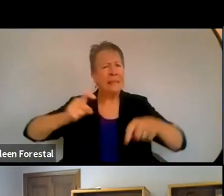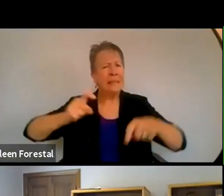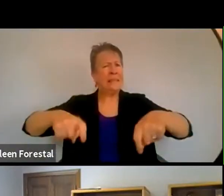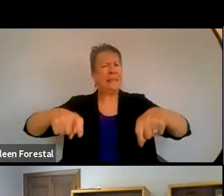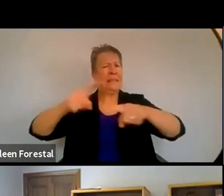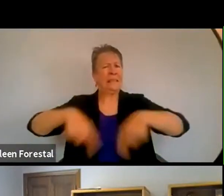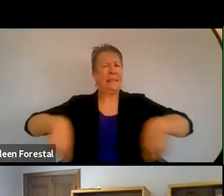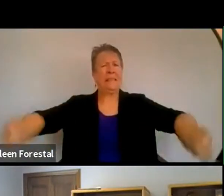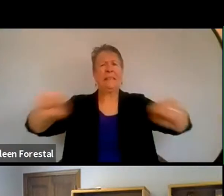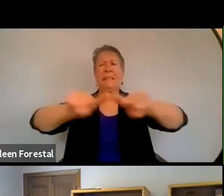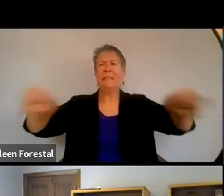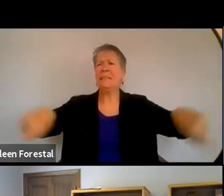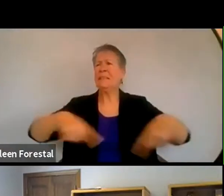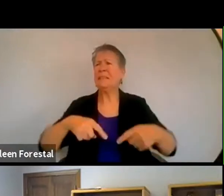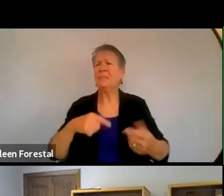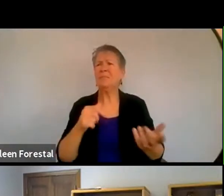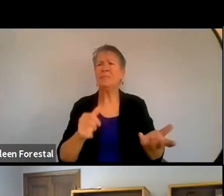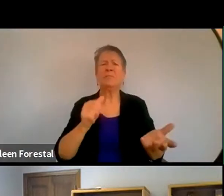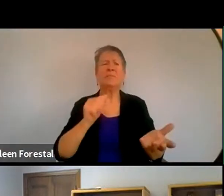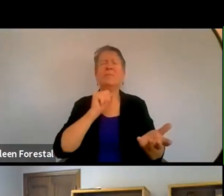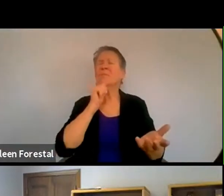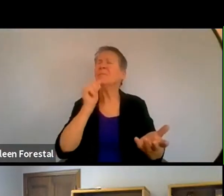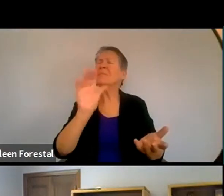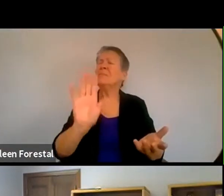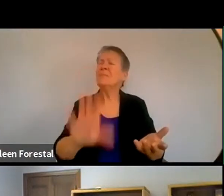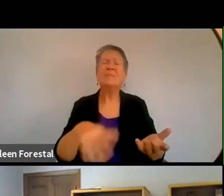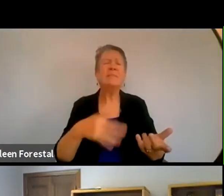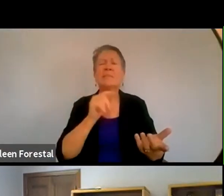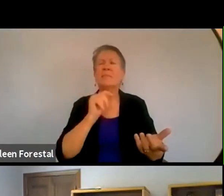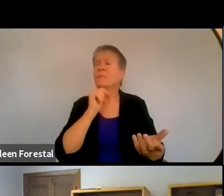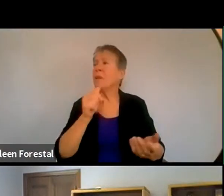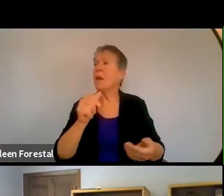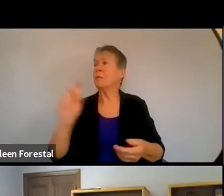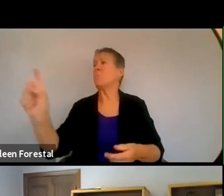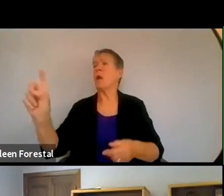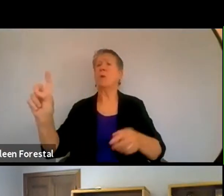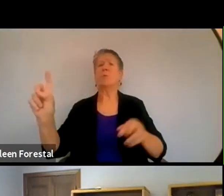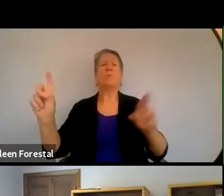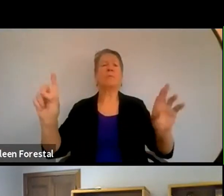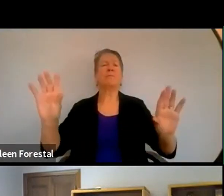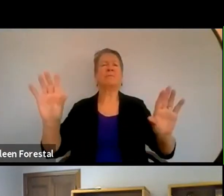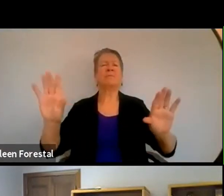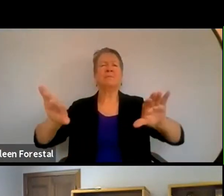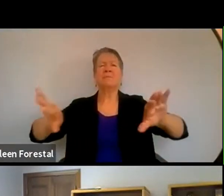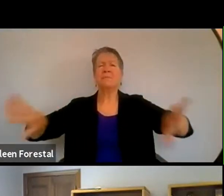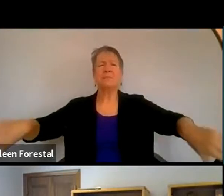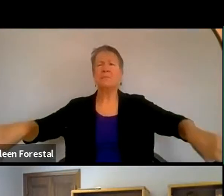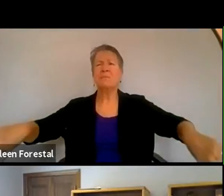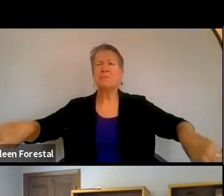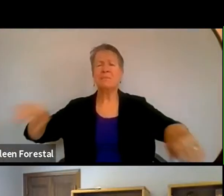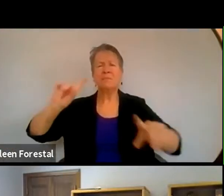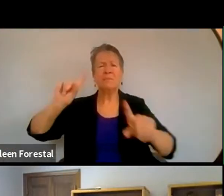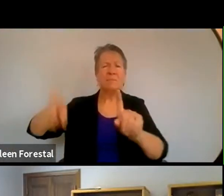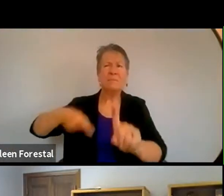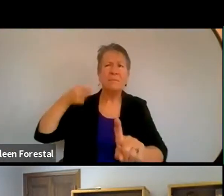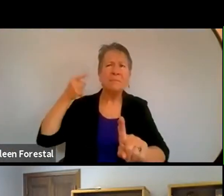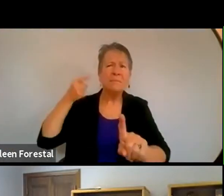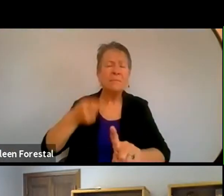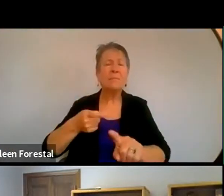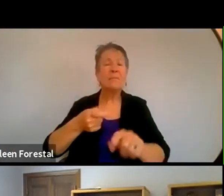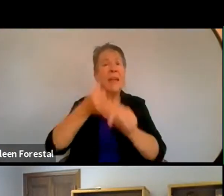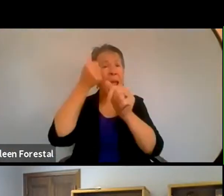states. This is about every American state. So I think that's incredibly, not only is it not accurate, it's